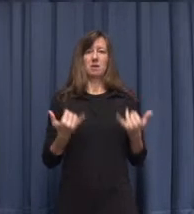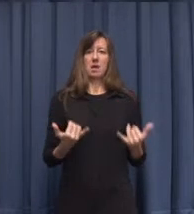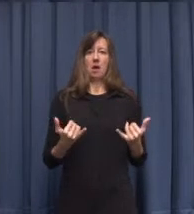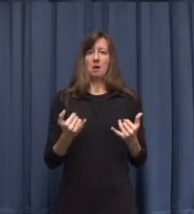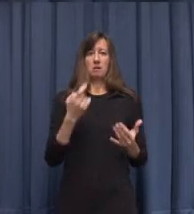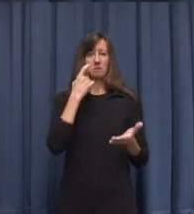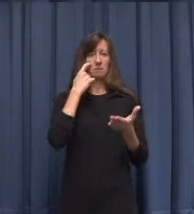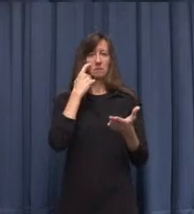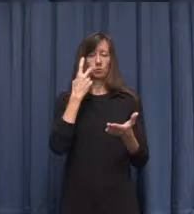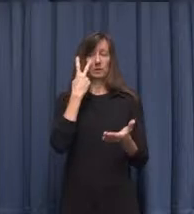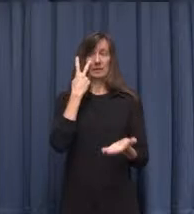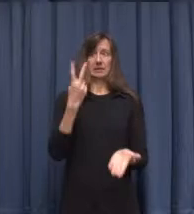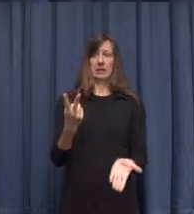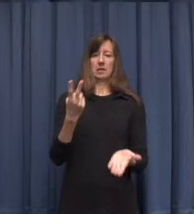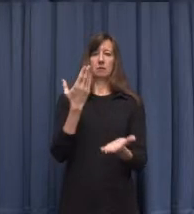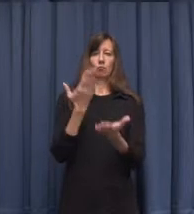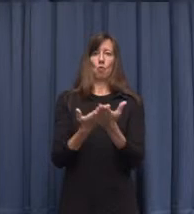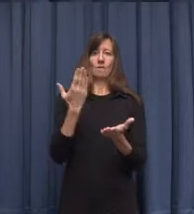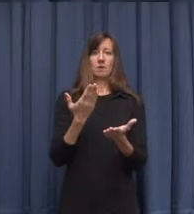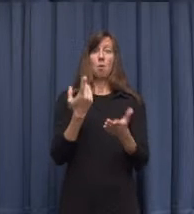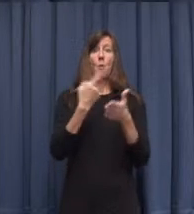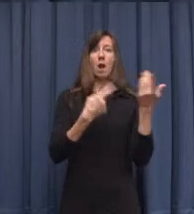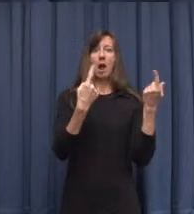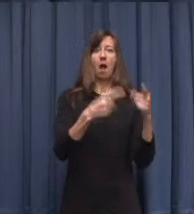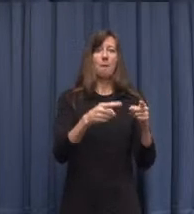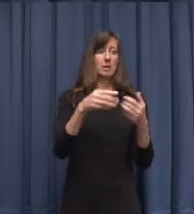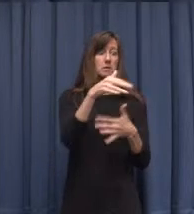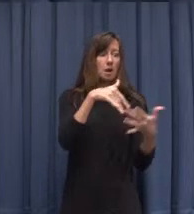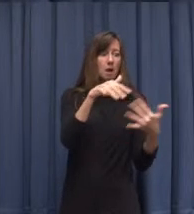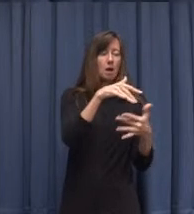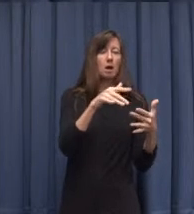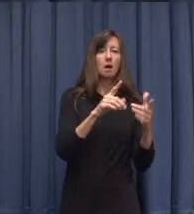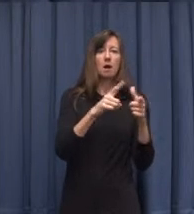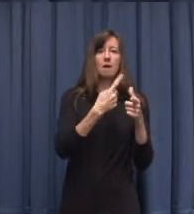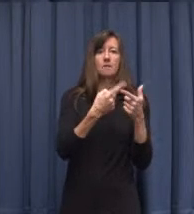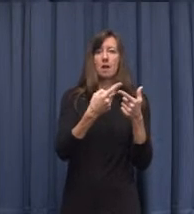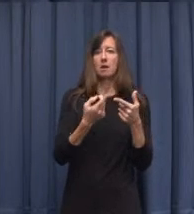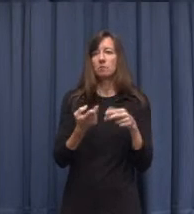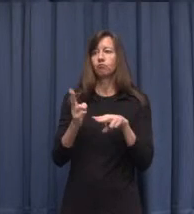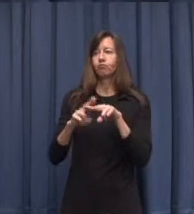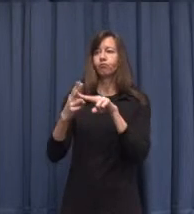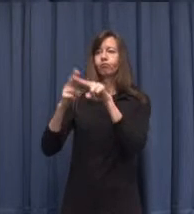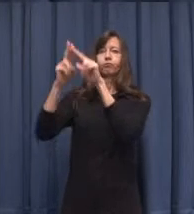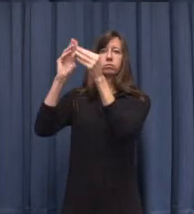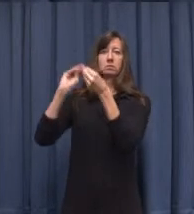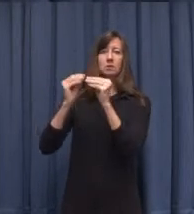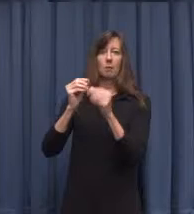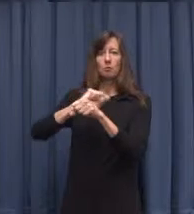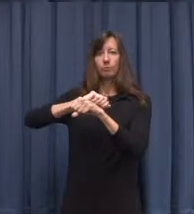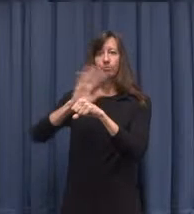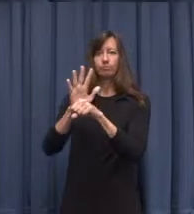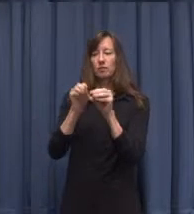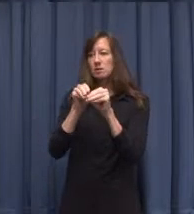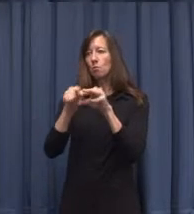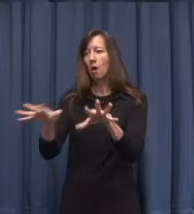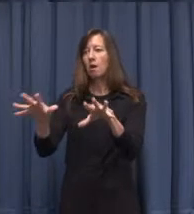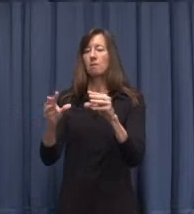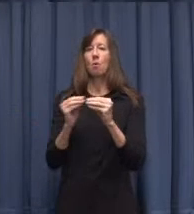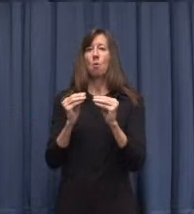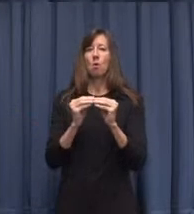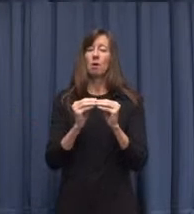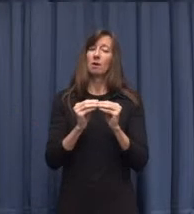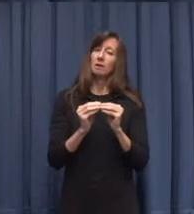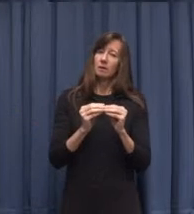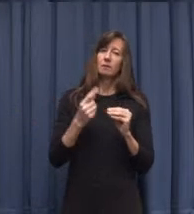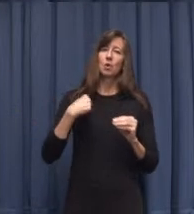and just overall the fact that people have been letting their guard down in social interactions. And it's very predictable that we would now, 2 to